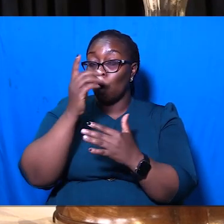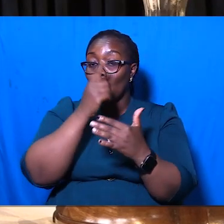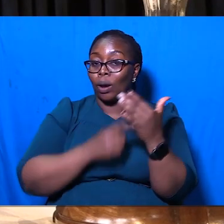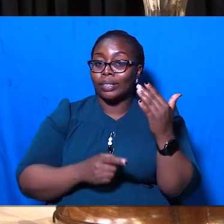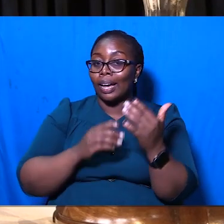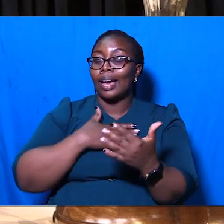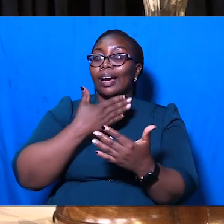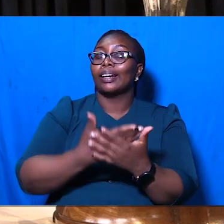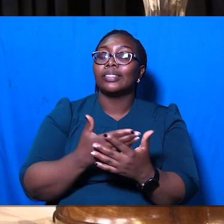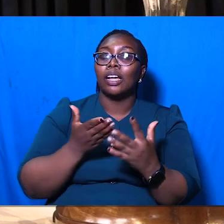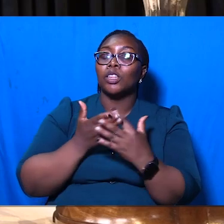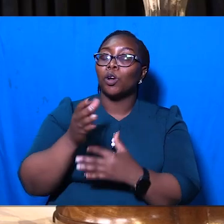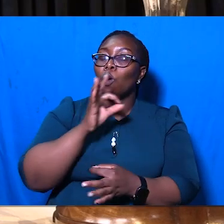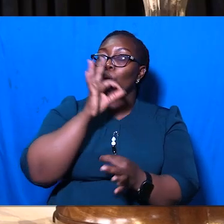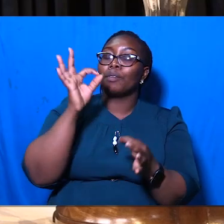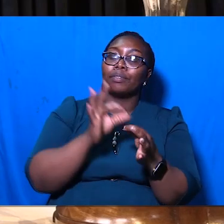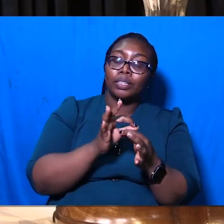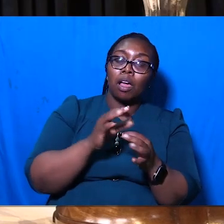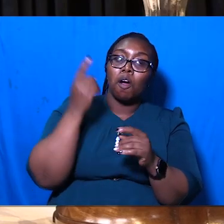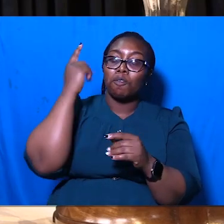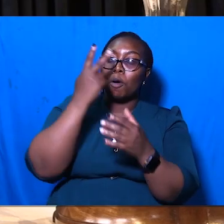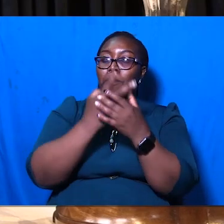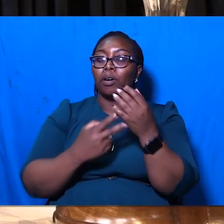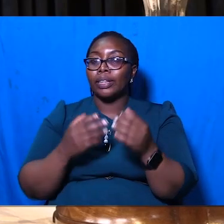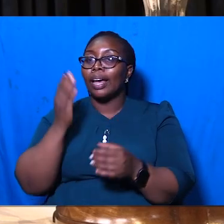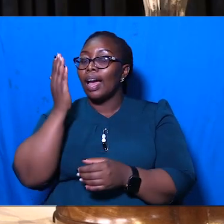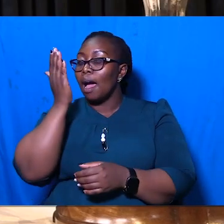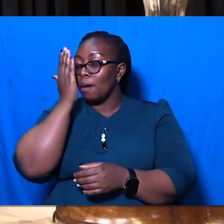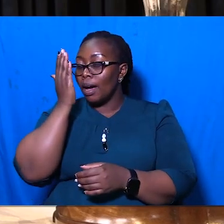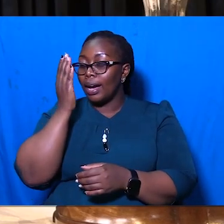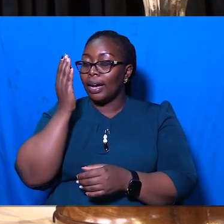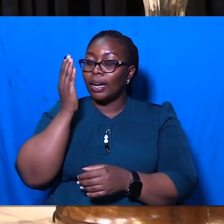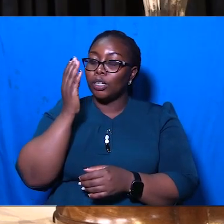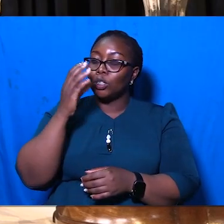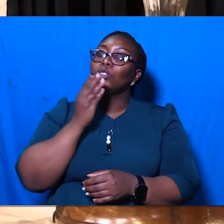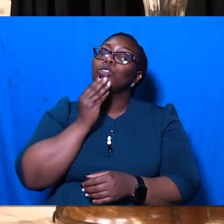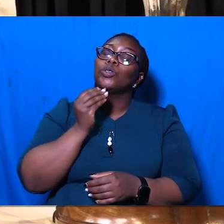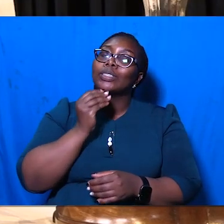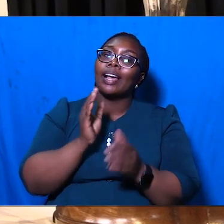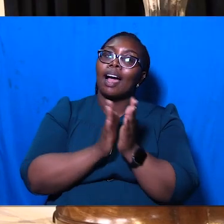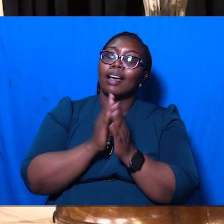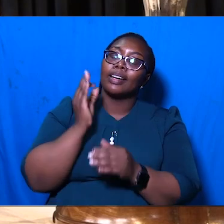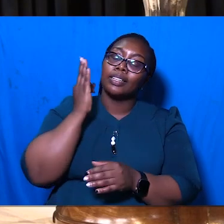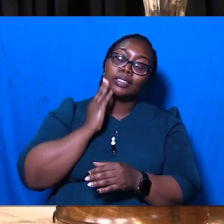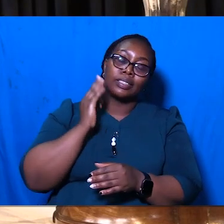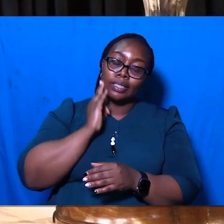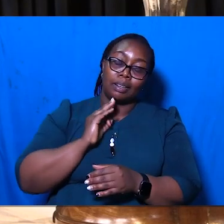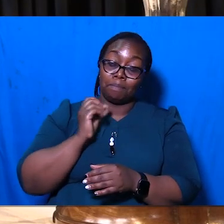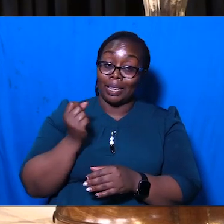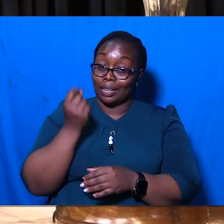for both Jews and the Gentiles, and we must learn and remain humble, recognizing the dependency for God's